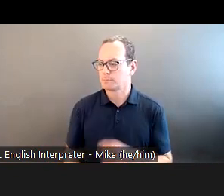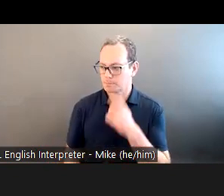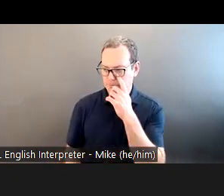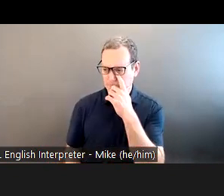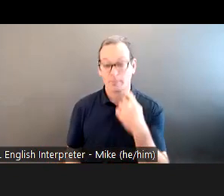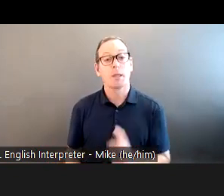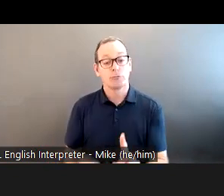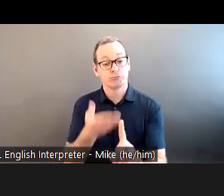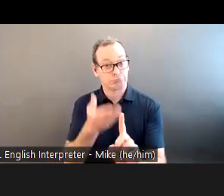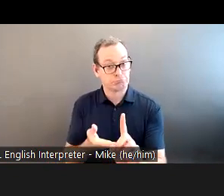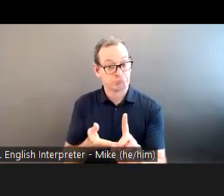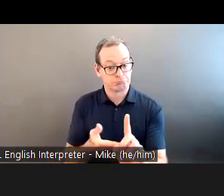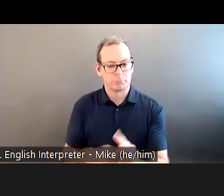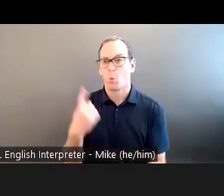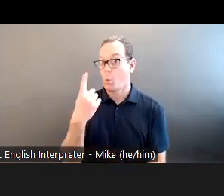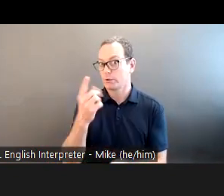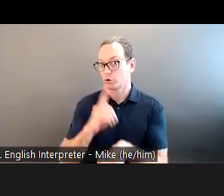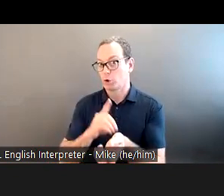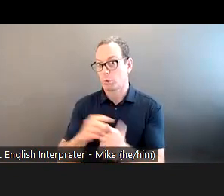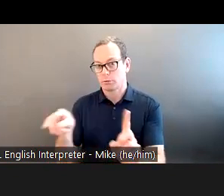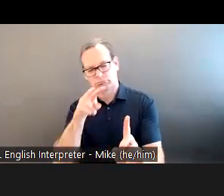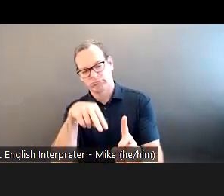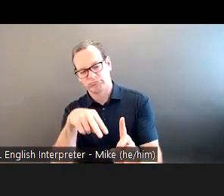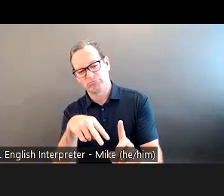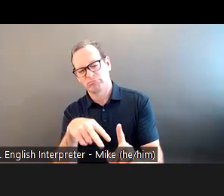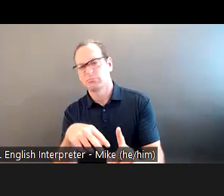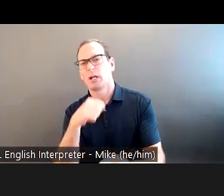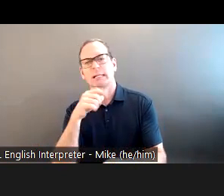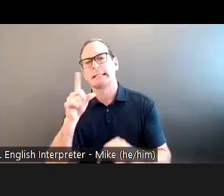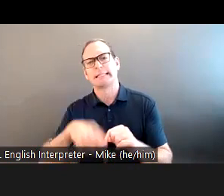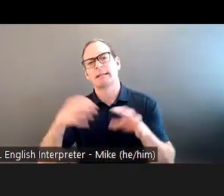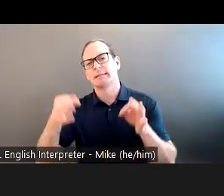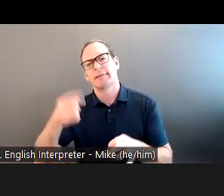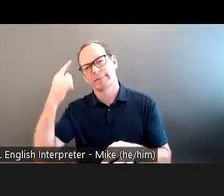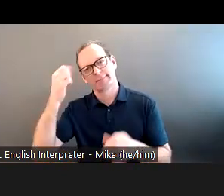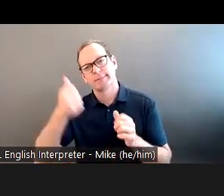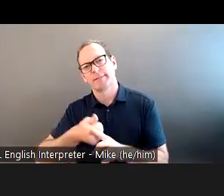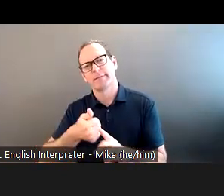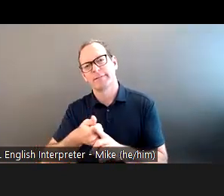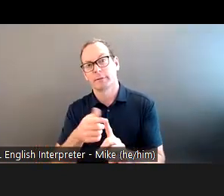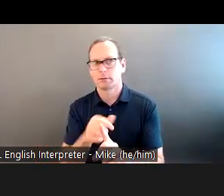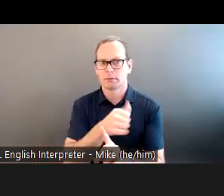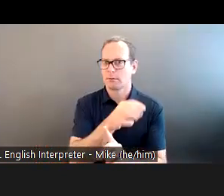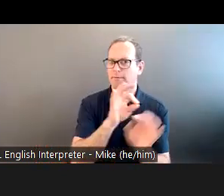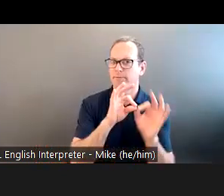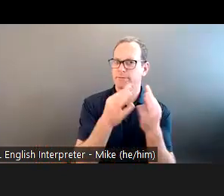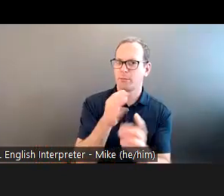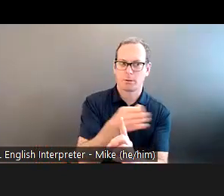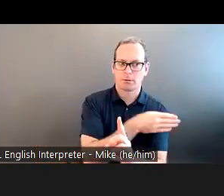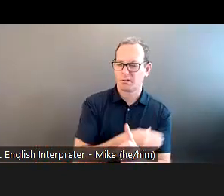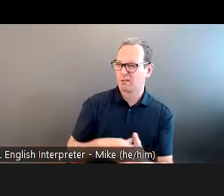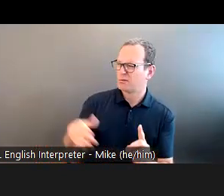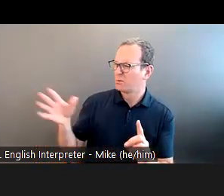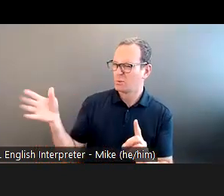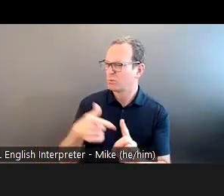to deem him incapable, but his other family members are saying that that is incorrect, and they have proof that the